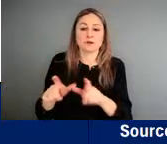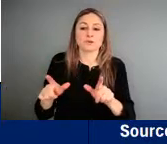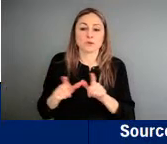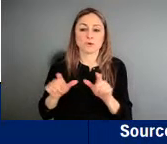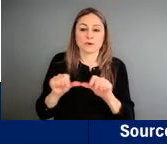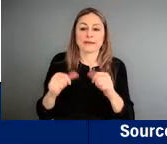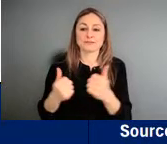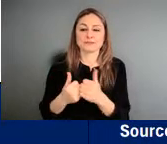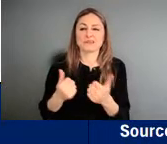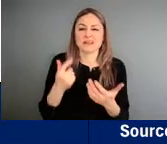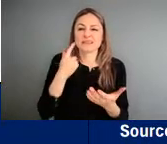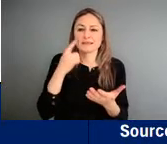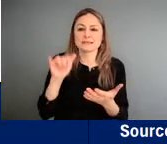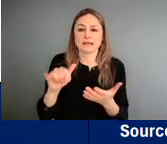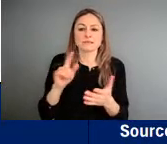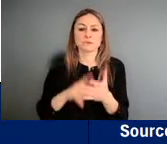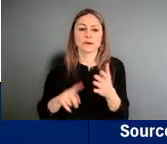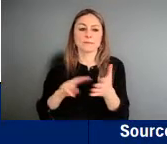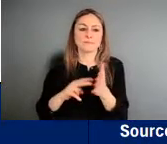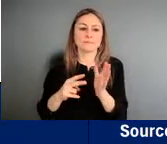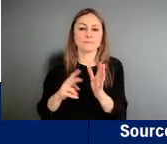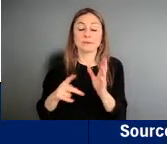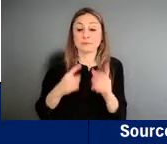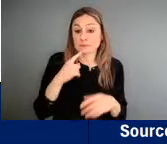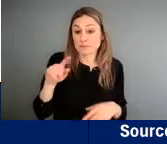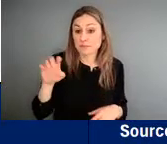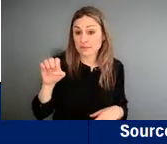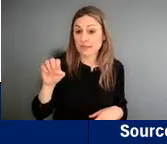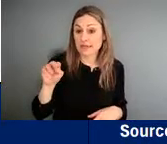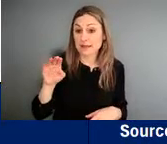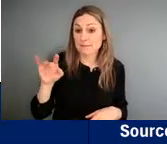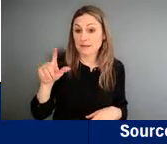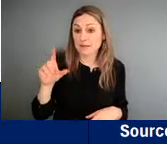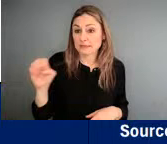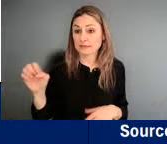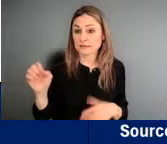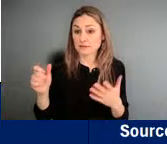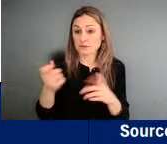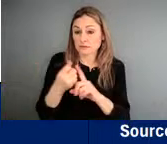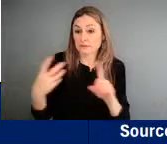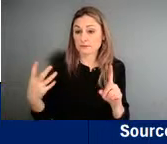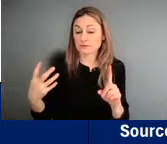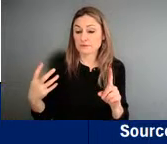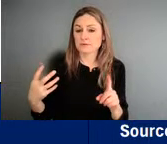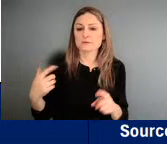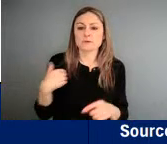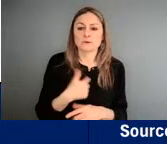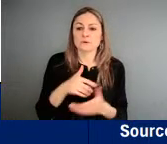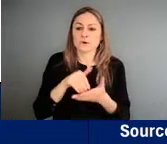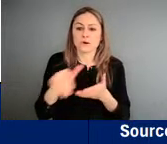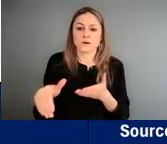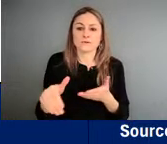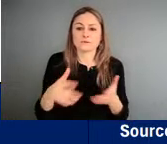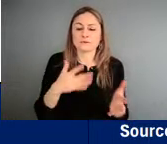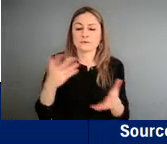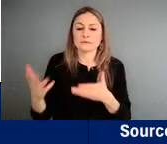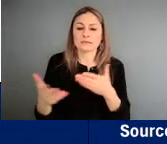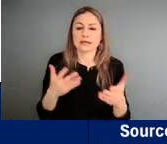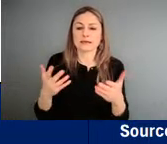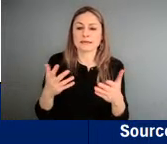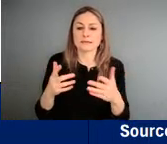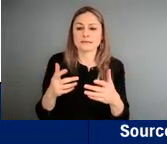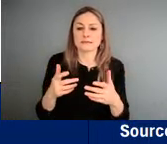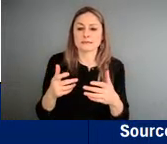what folks are implying here, and maybe Emily, you have more conversations on this, but we are often not placing like the distance